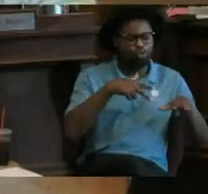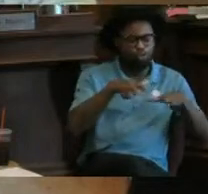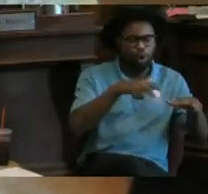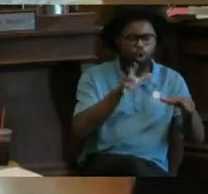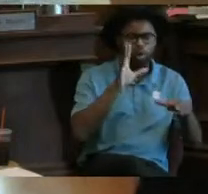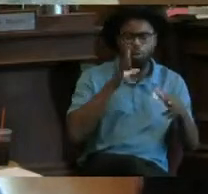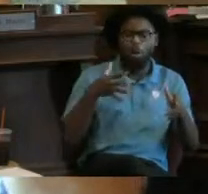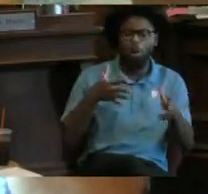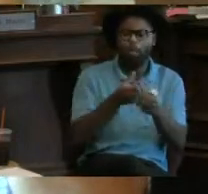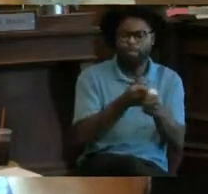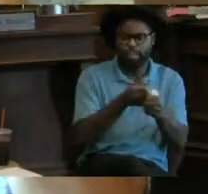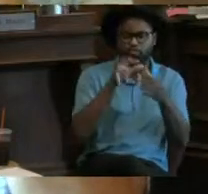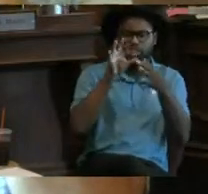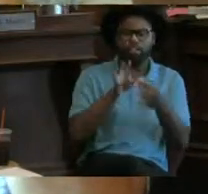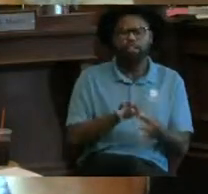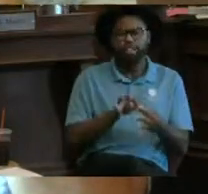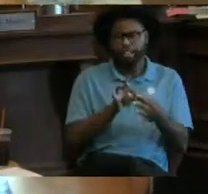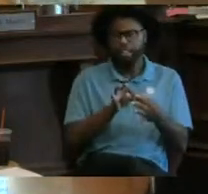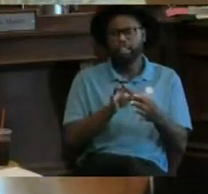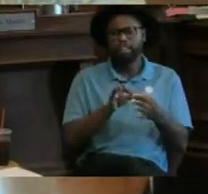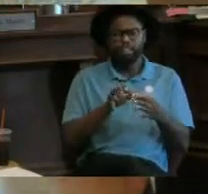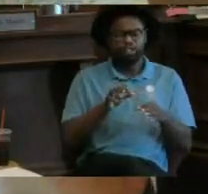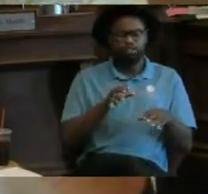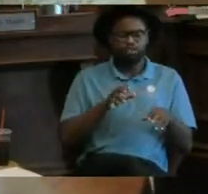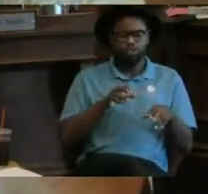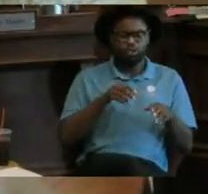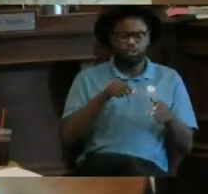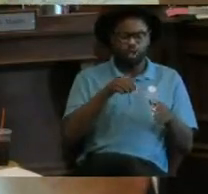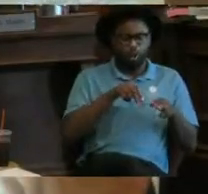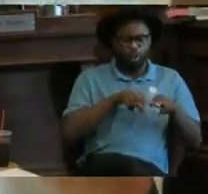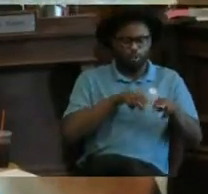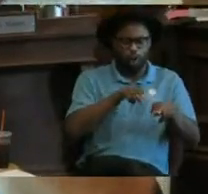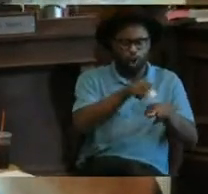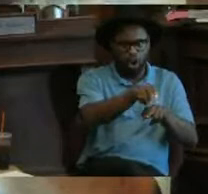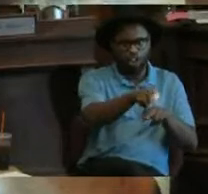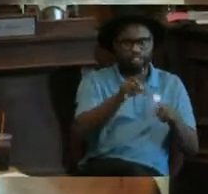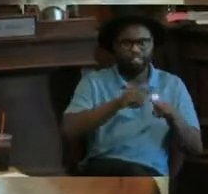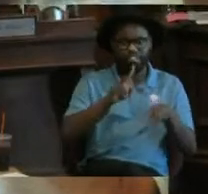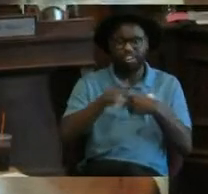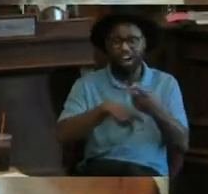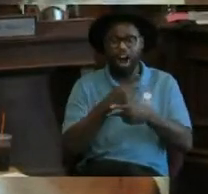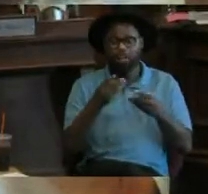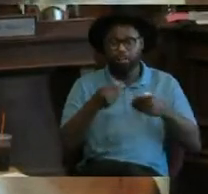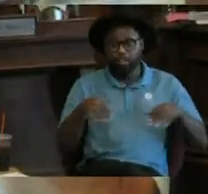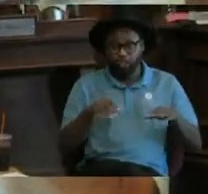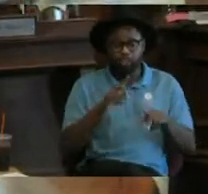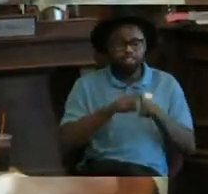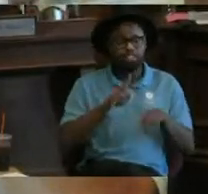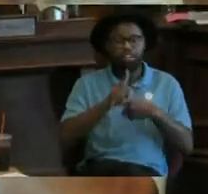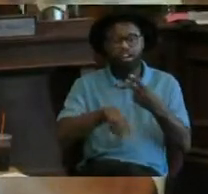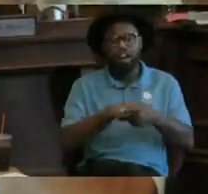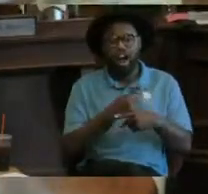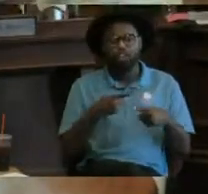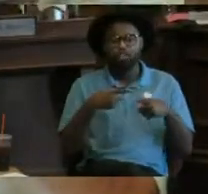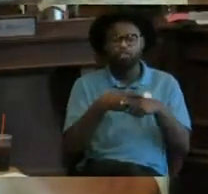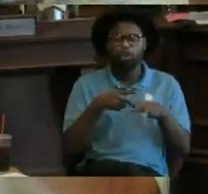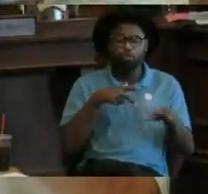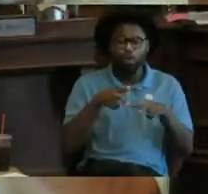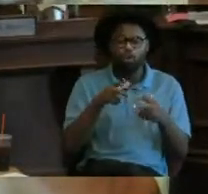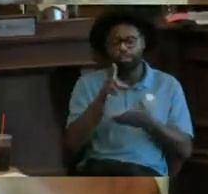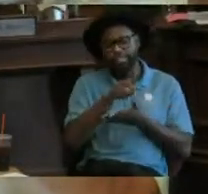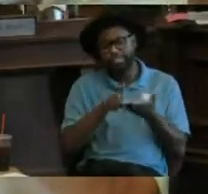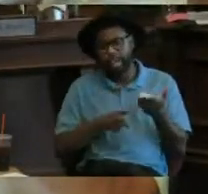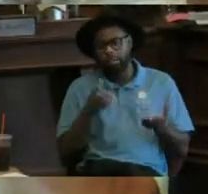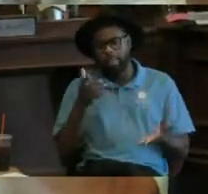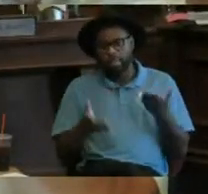with respect to the markings, putting down either a different type of material, or we can look at different types of crosswalks in terms of the actual design of those.